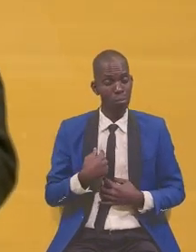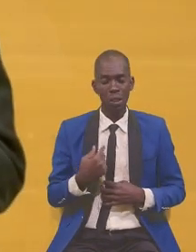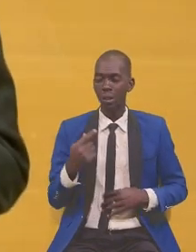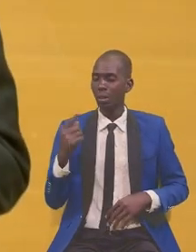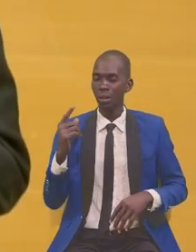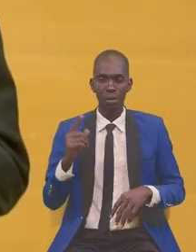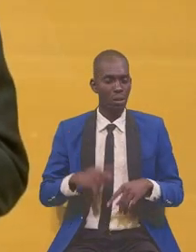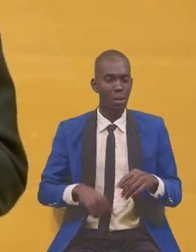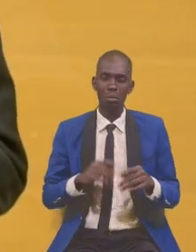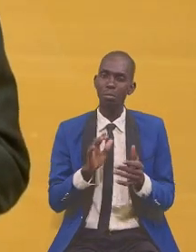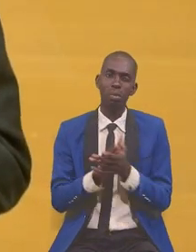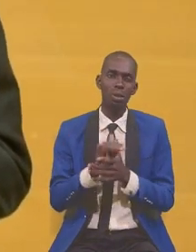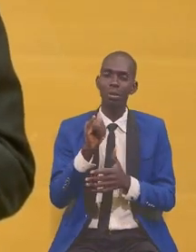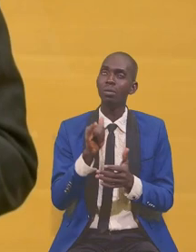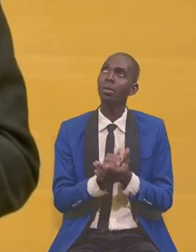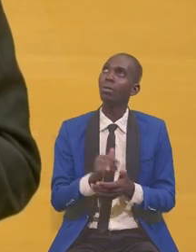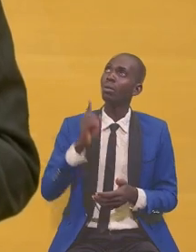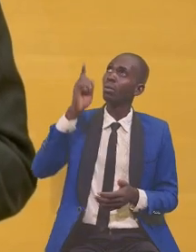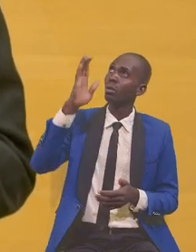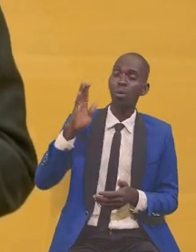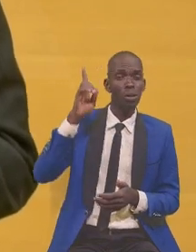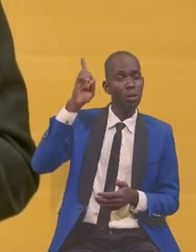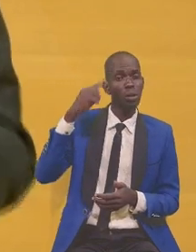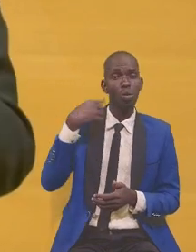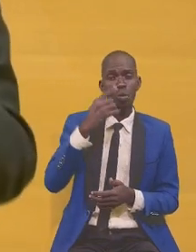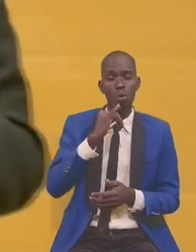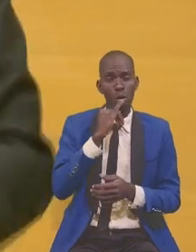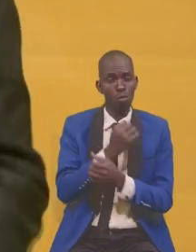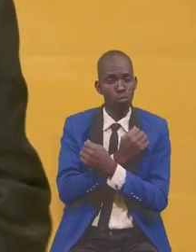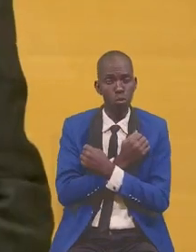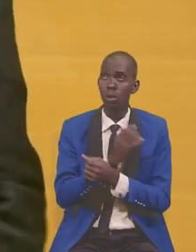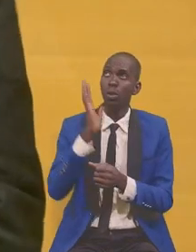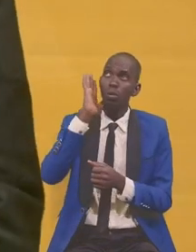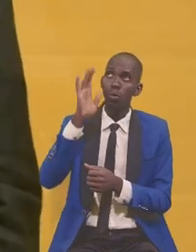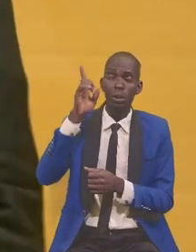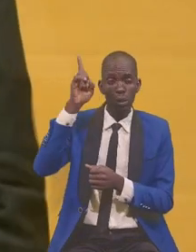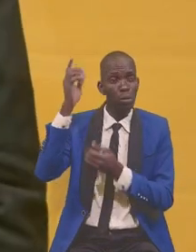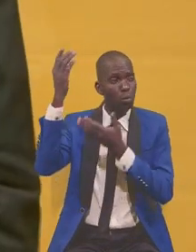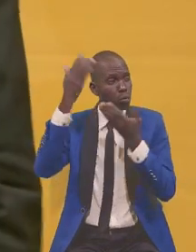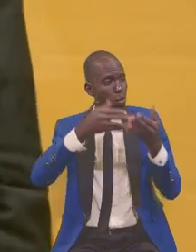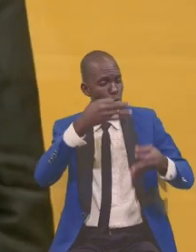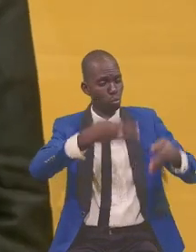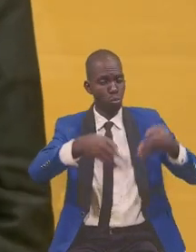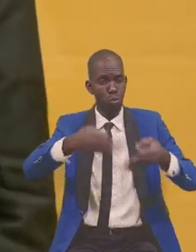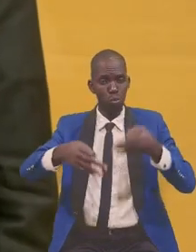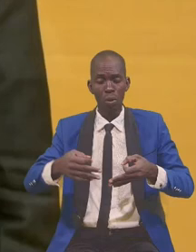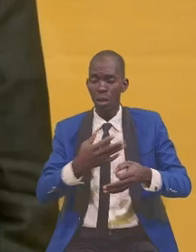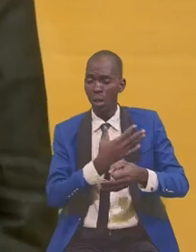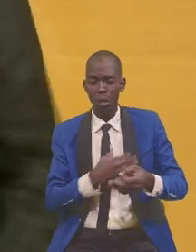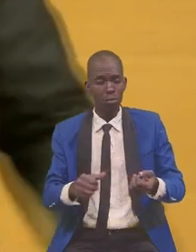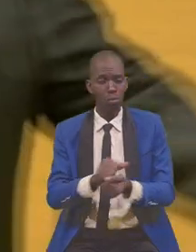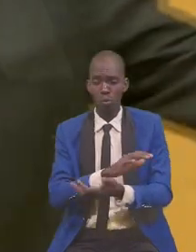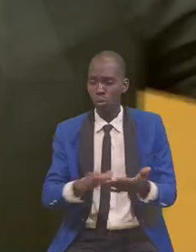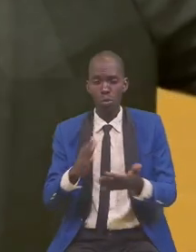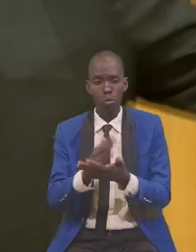believe that the God of love will bring judgment and somebody will go into damnation forever